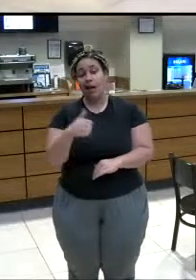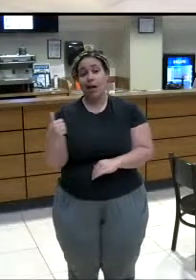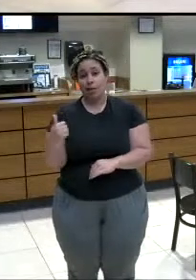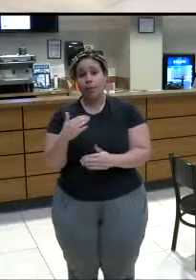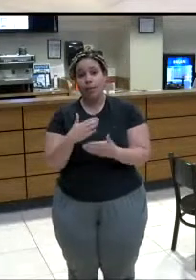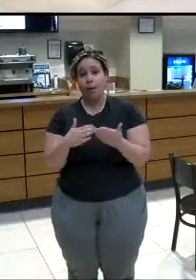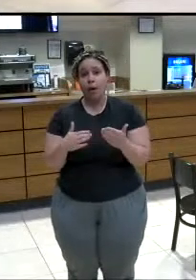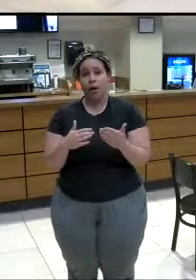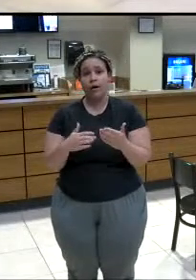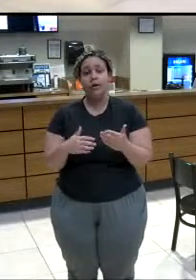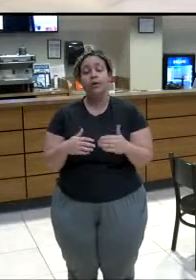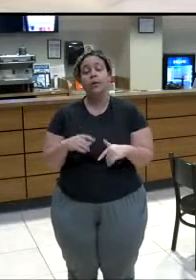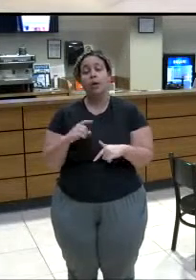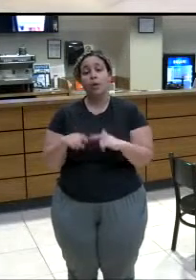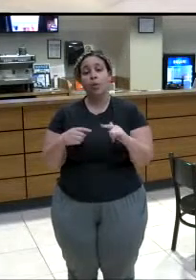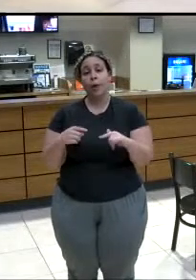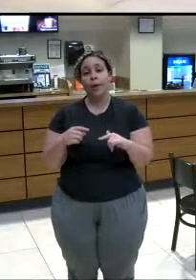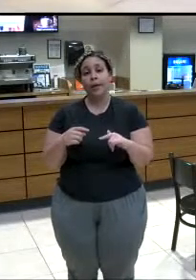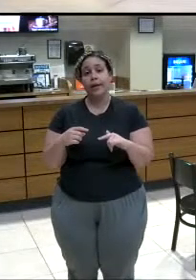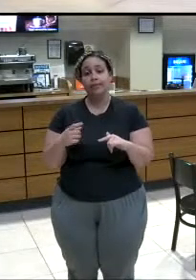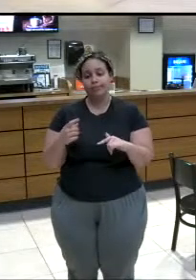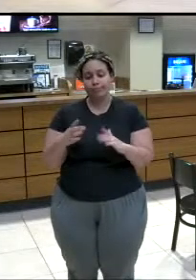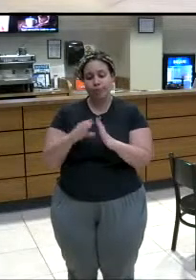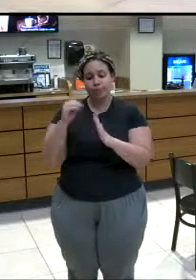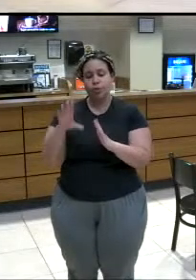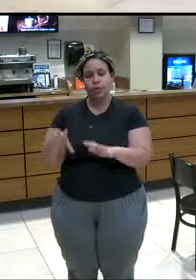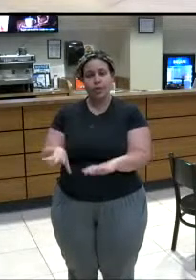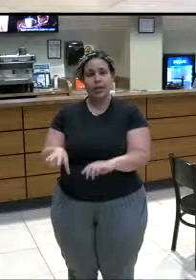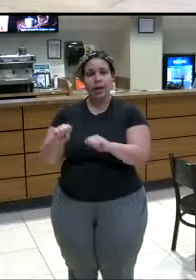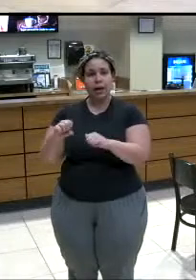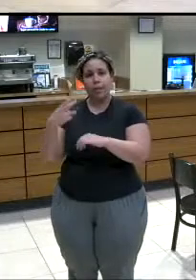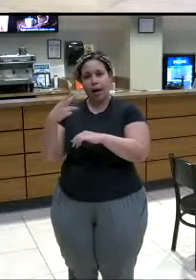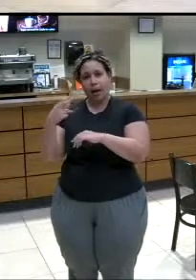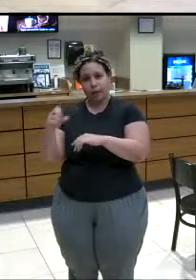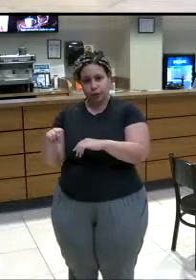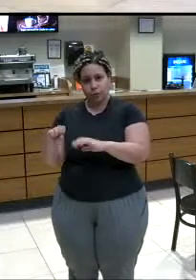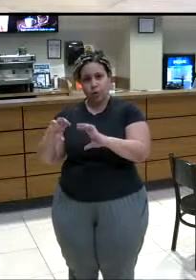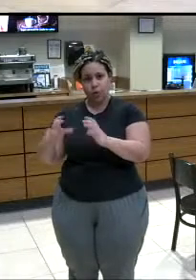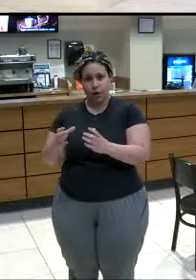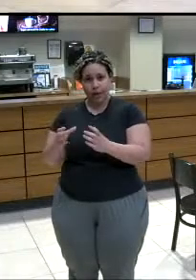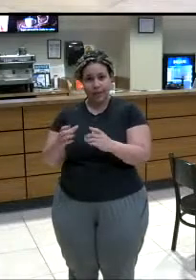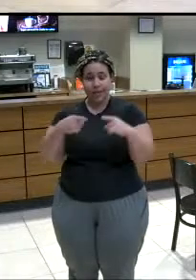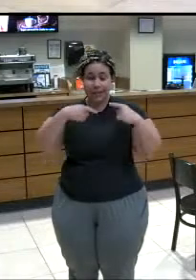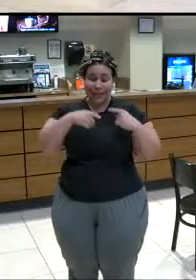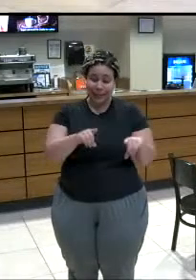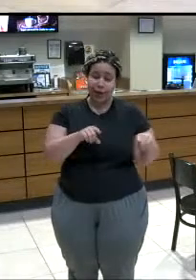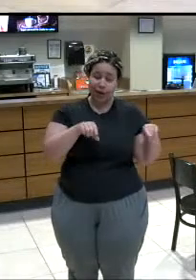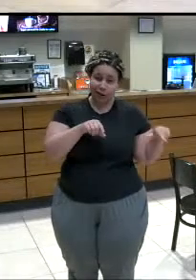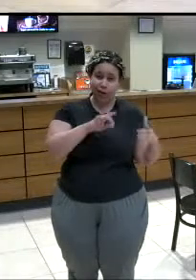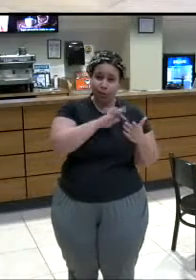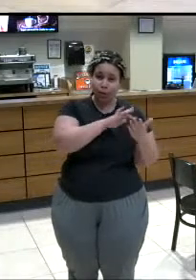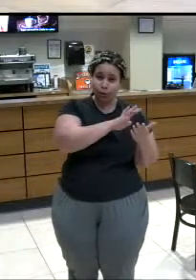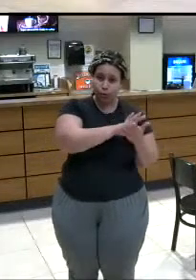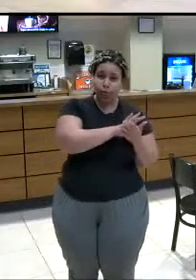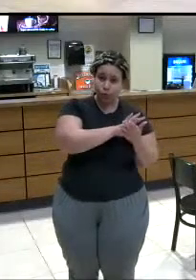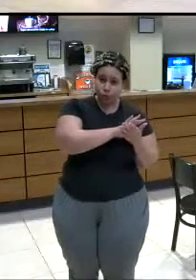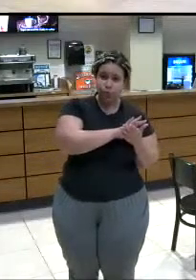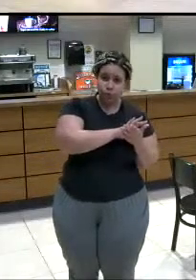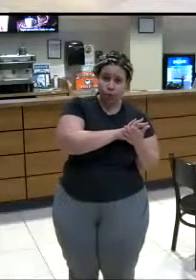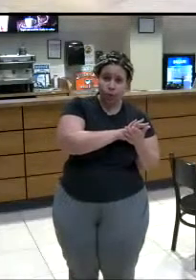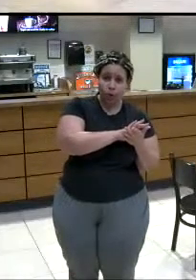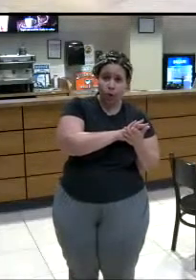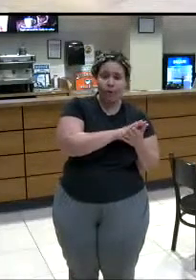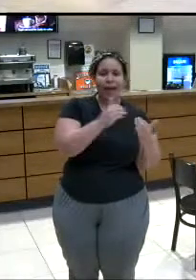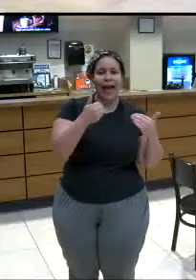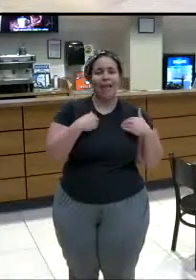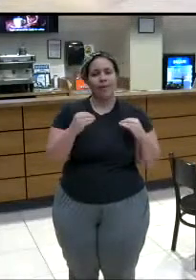school courses in middle school, that gives them more autonomy and flexibility